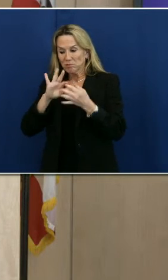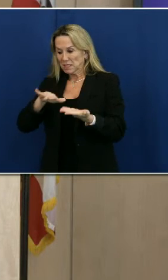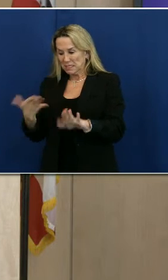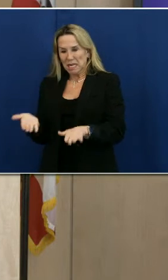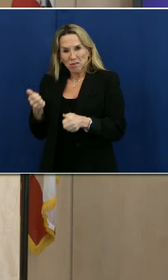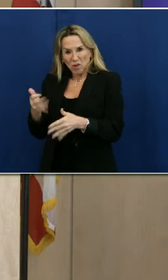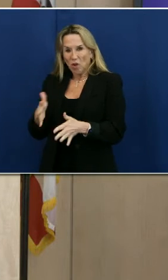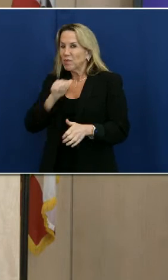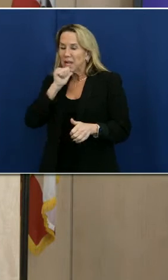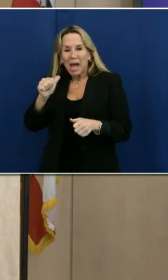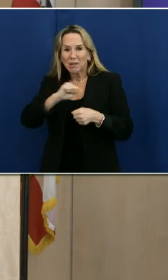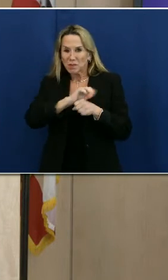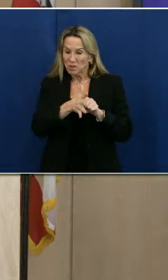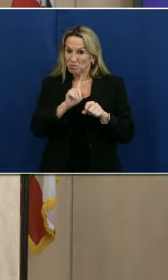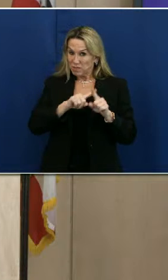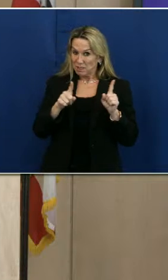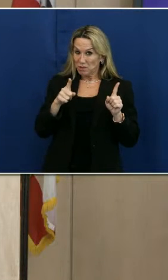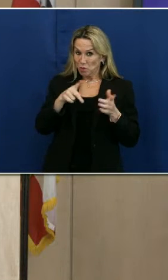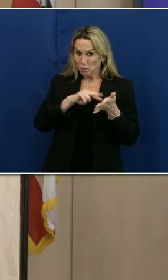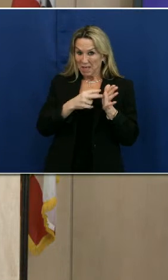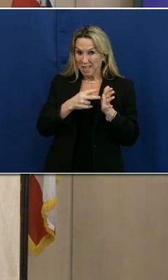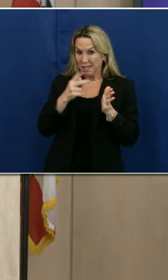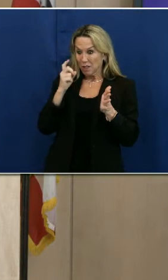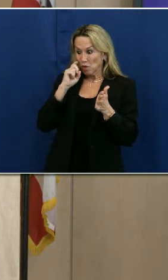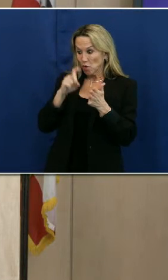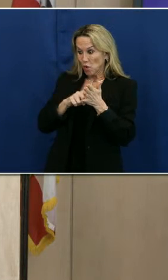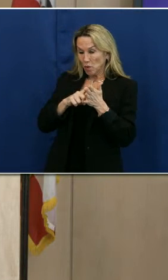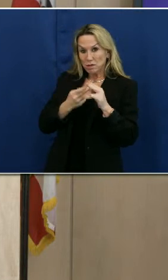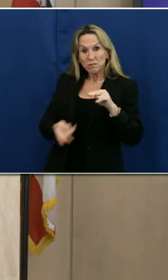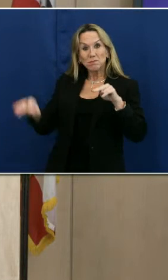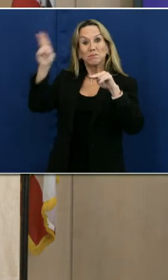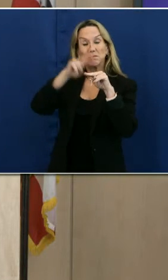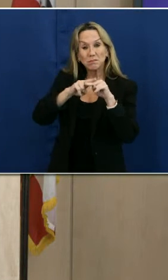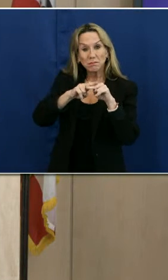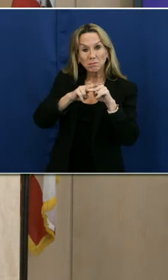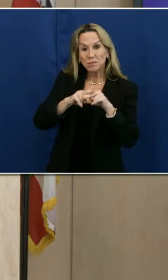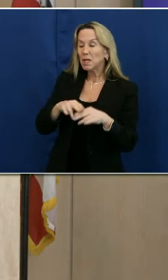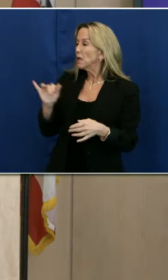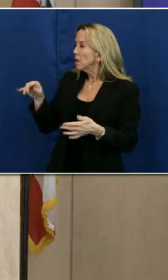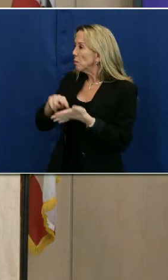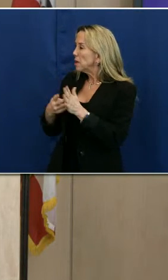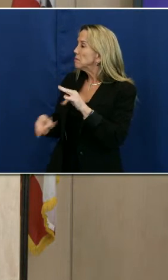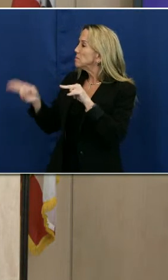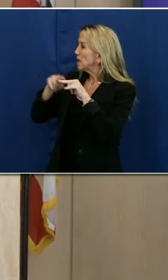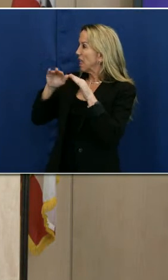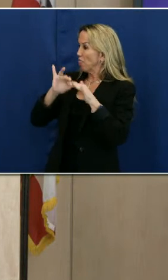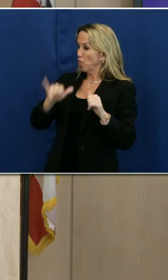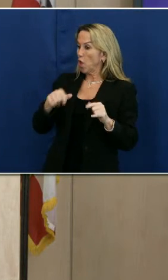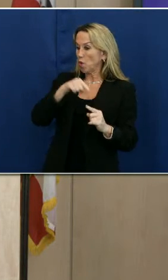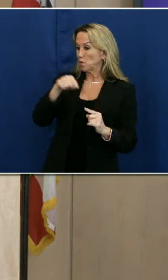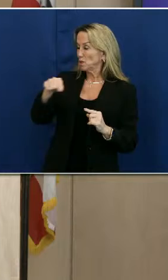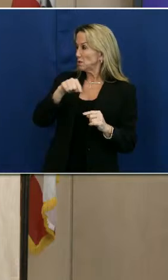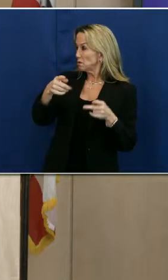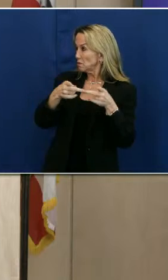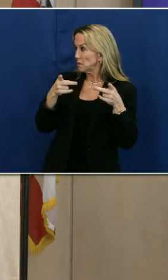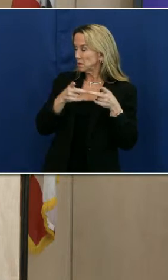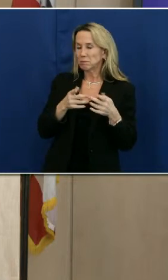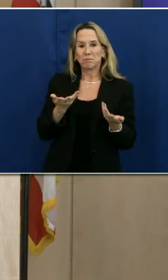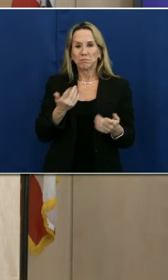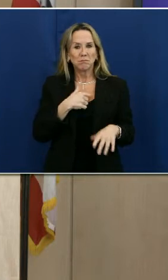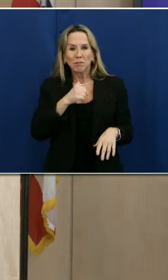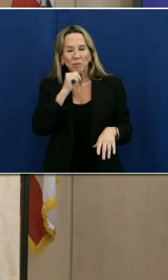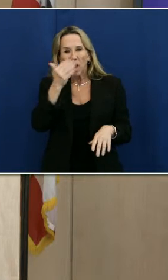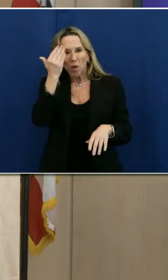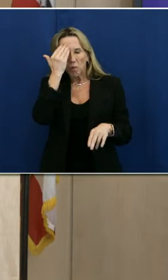an uptick in non-COVID related deaths in skilled nursing facilities or assisted living facilities. Well, I am not aware